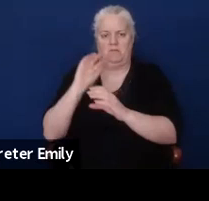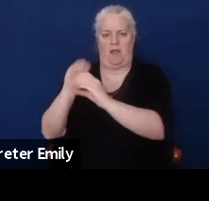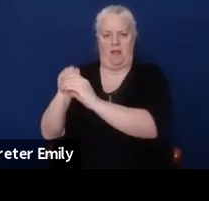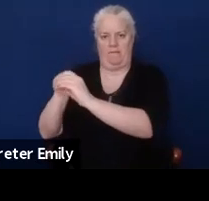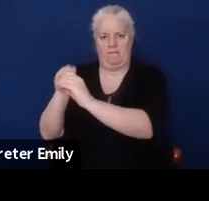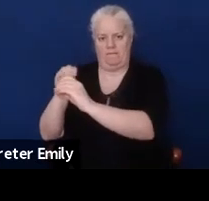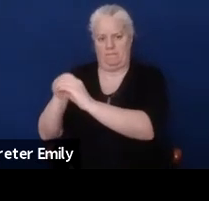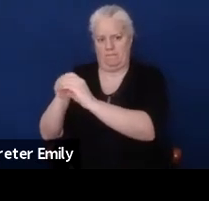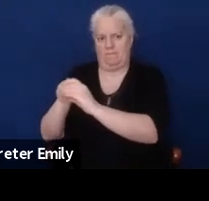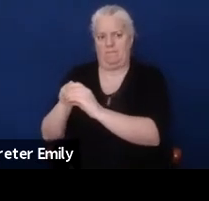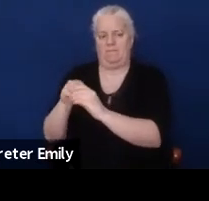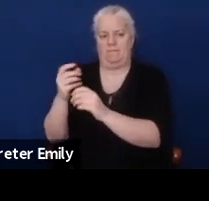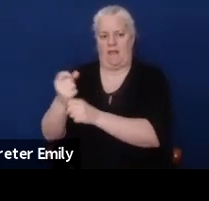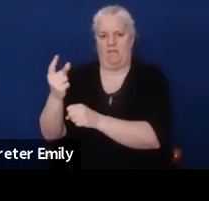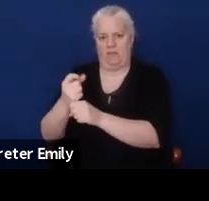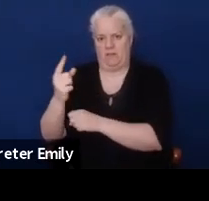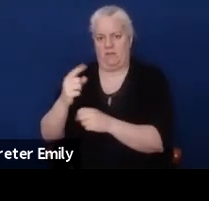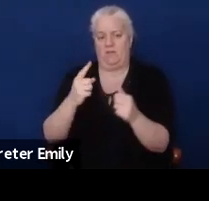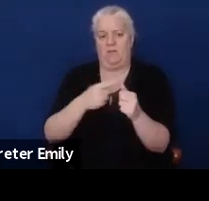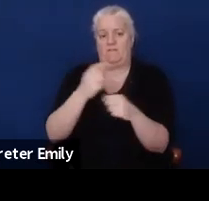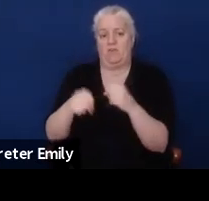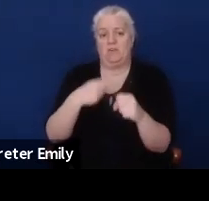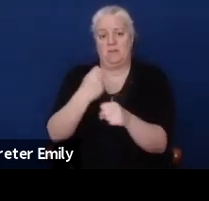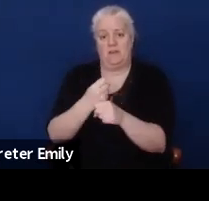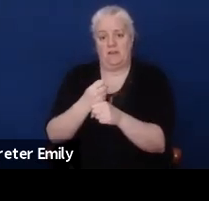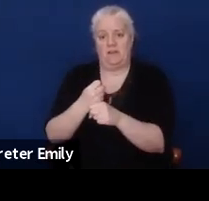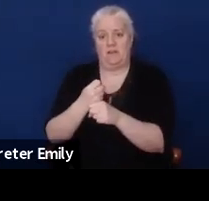the first year of investment was